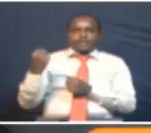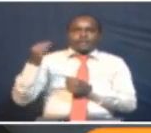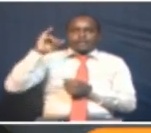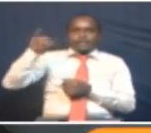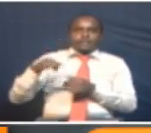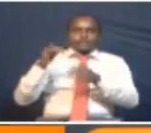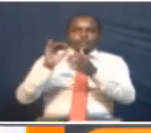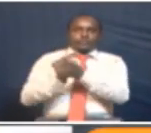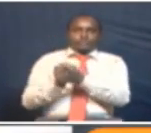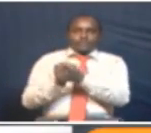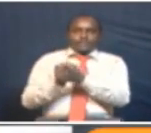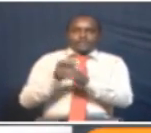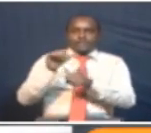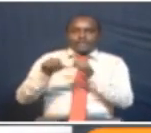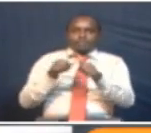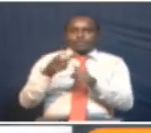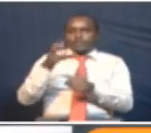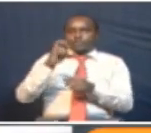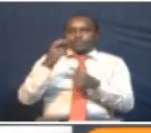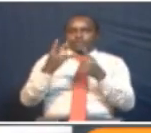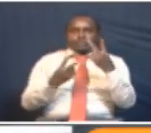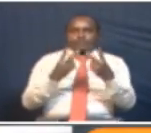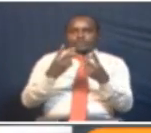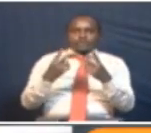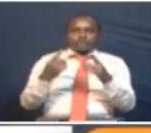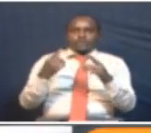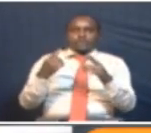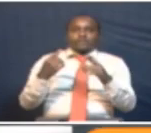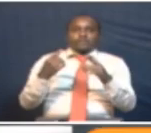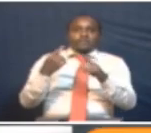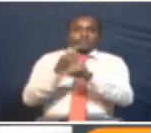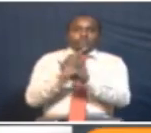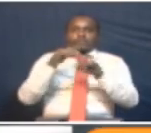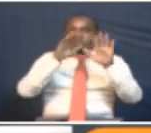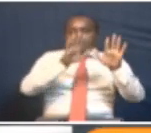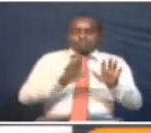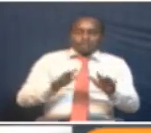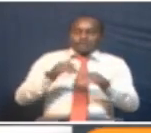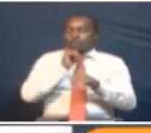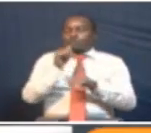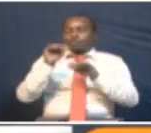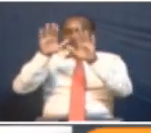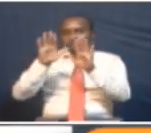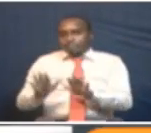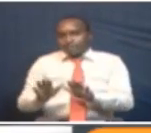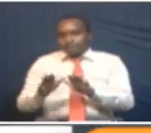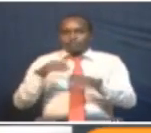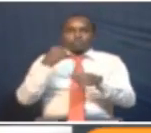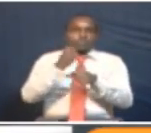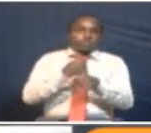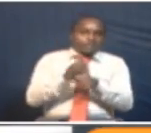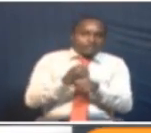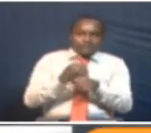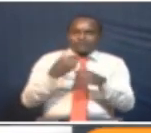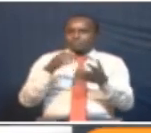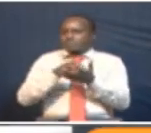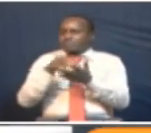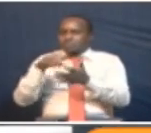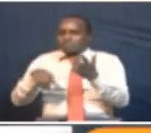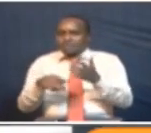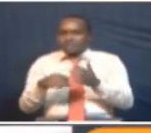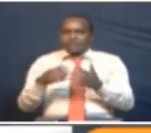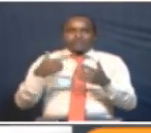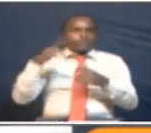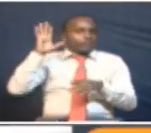Jubilee over the 2022 differences to campaign, not to campaign. Are we just working? You know, what's the position? Listen